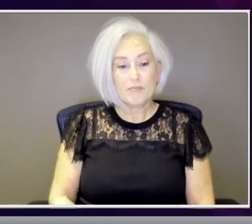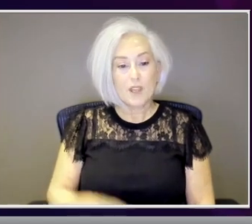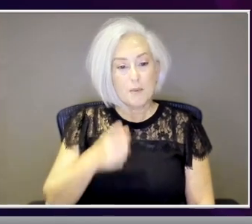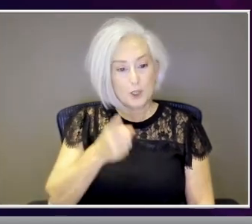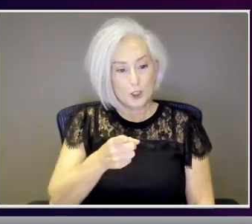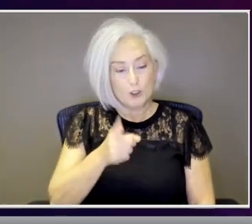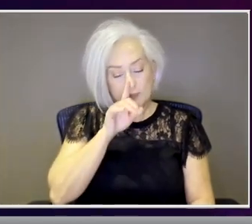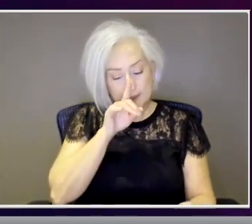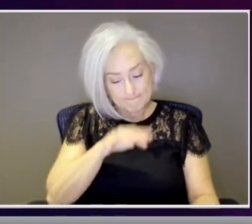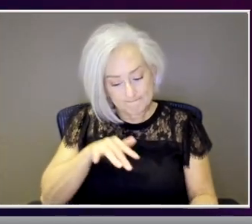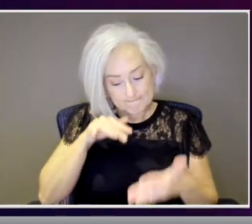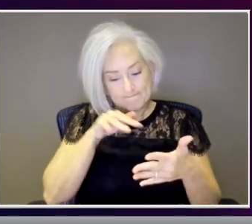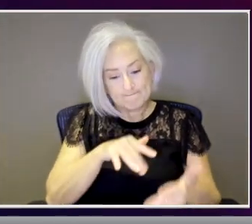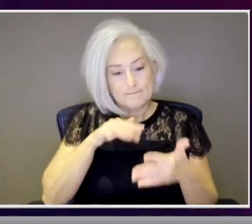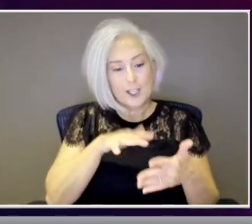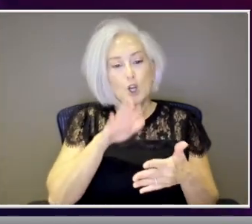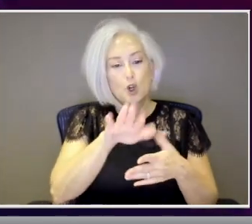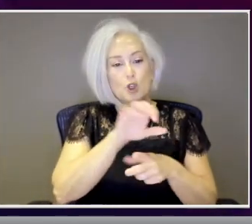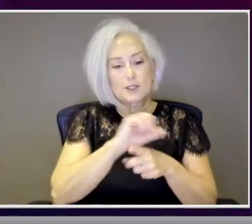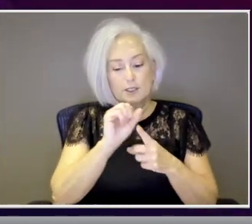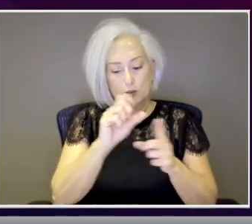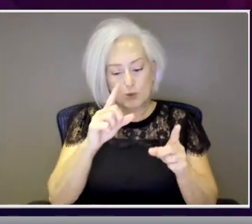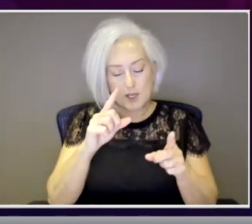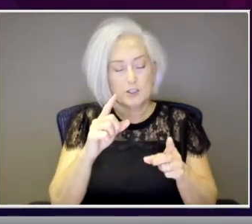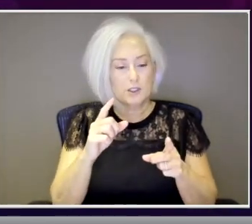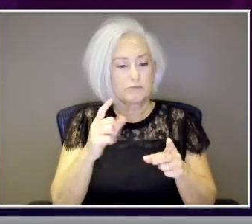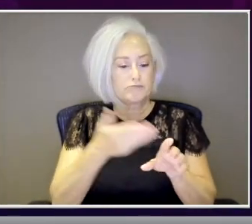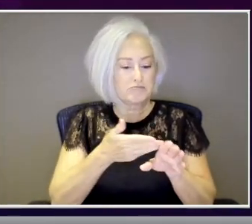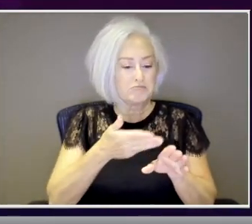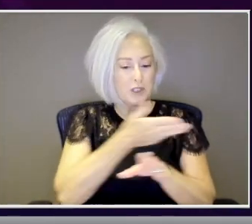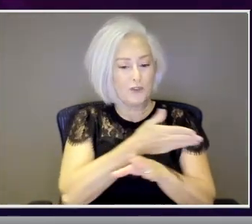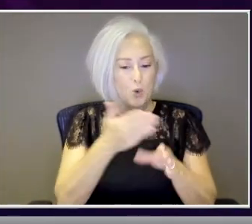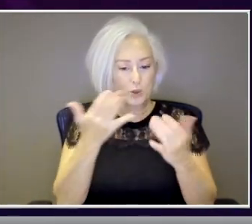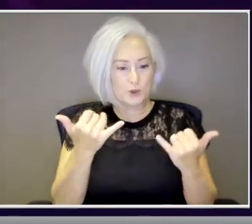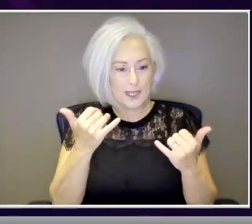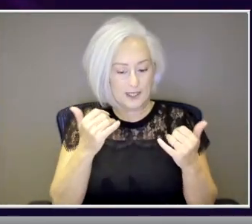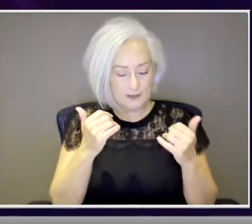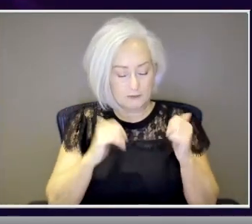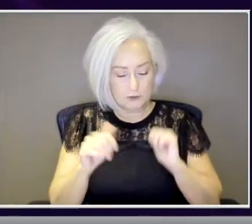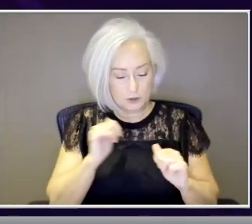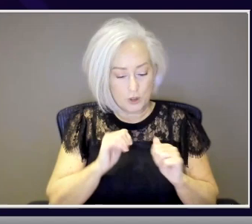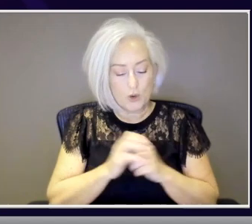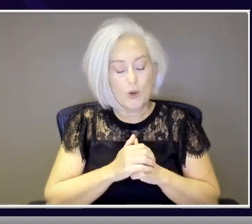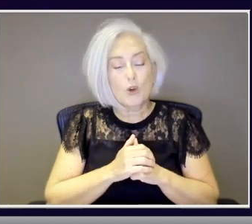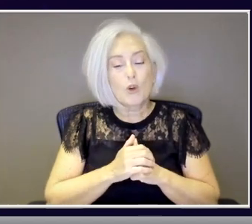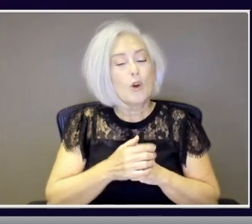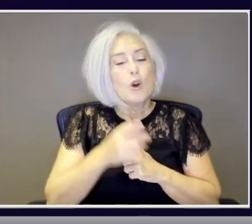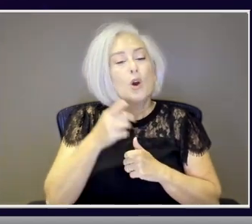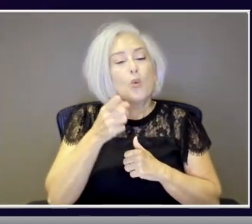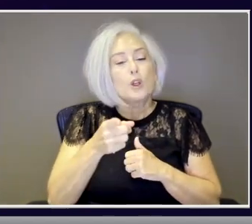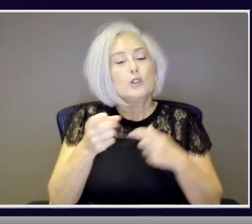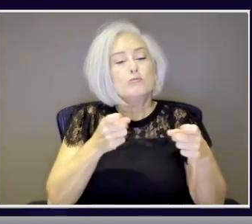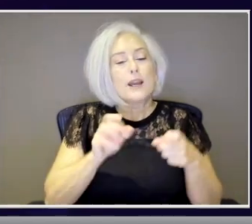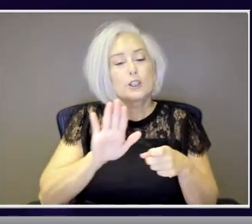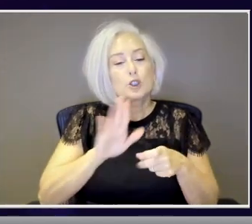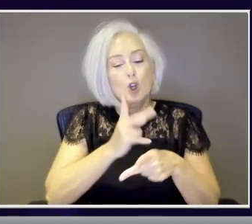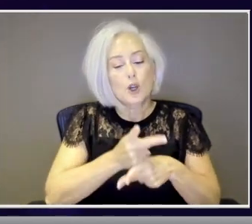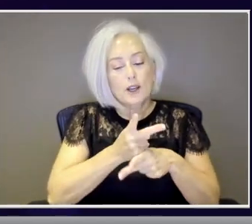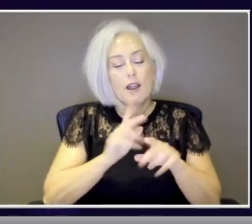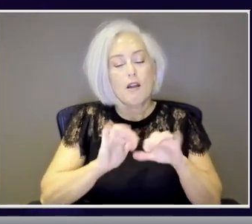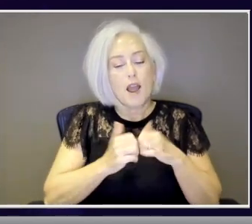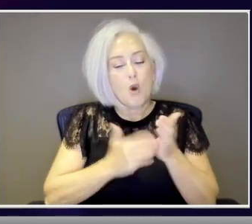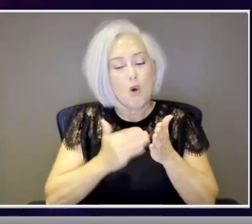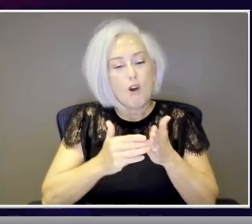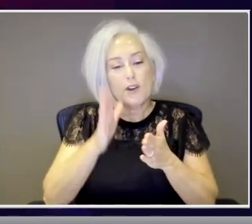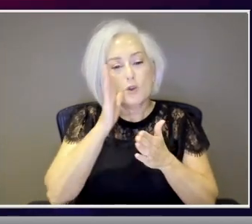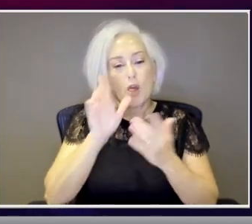case so much before this. Once she's under your care, how often will Haley have to meet with you, and